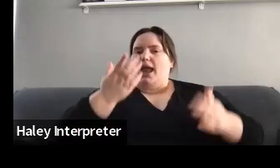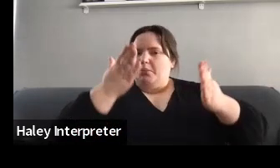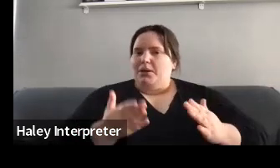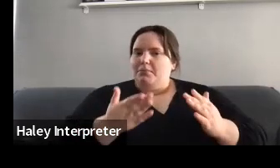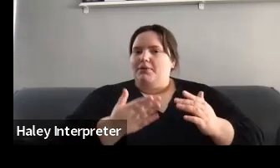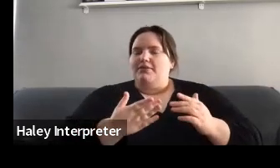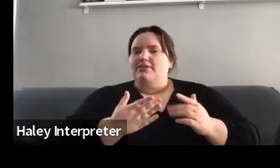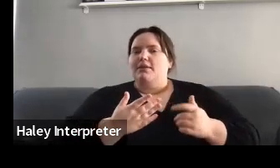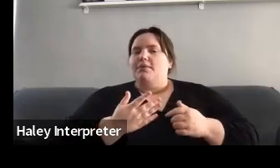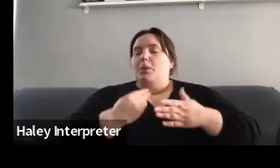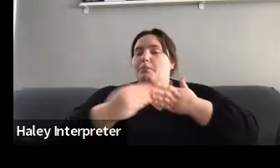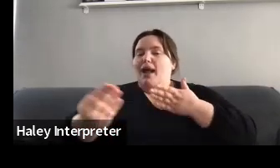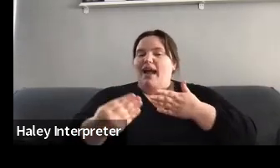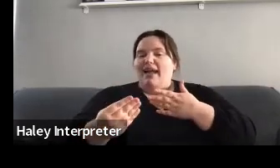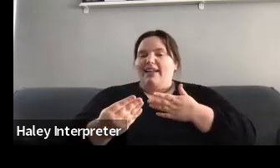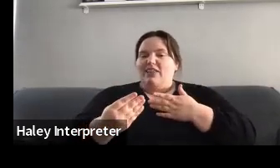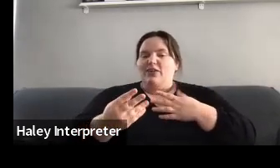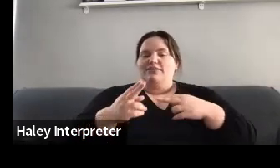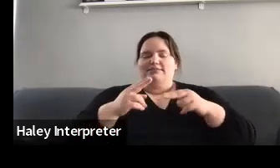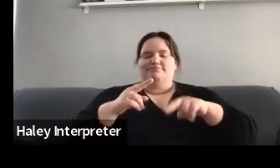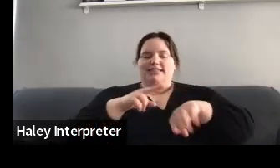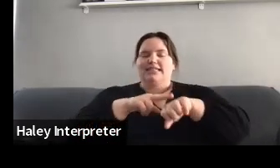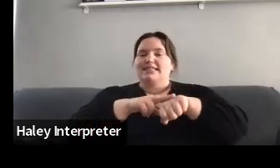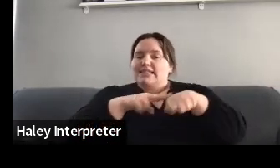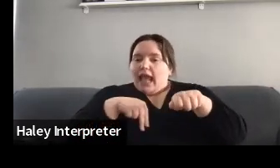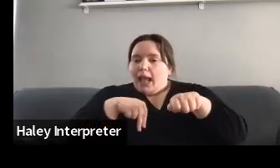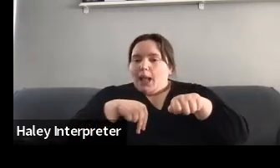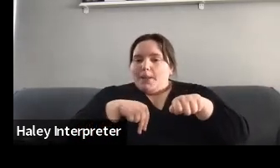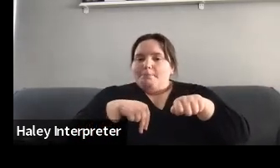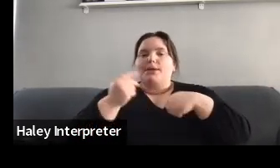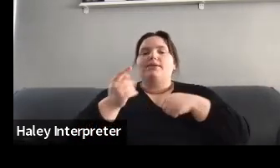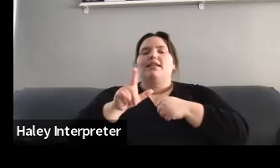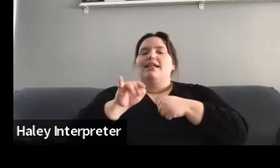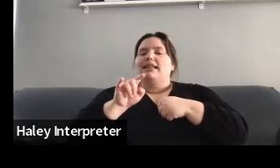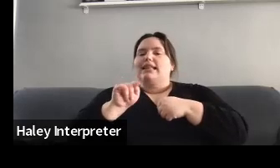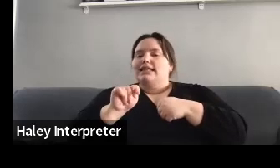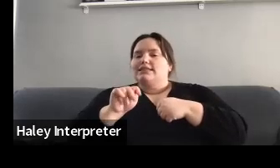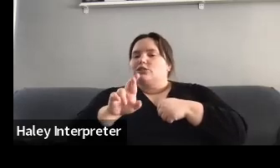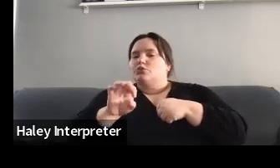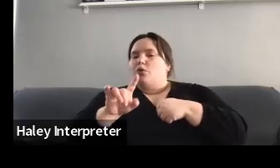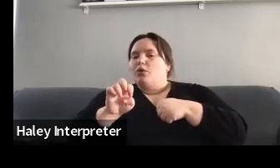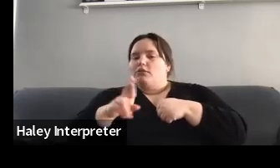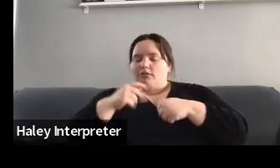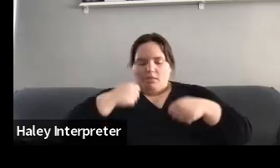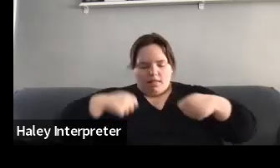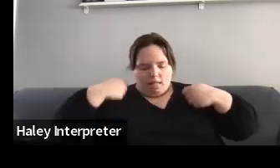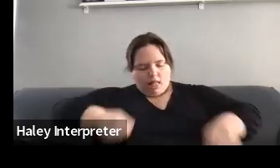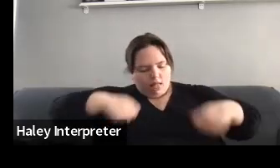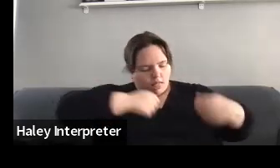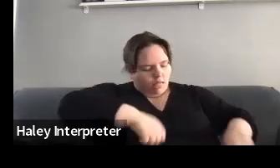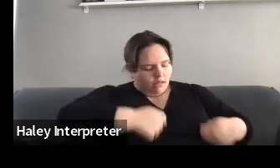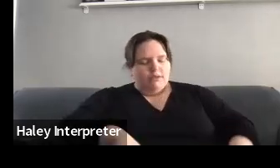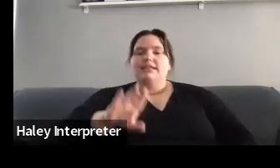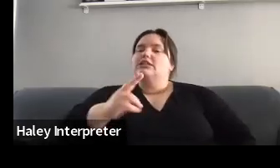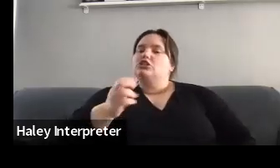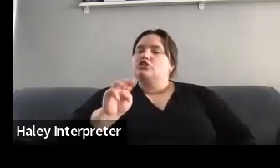those endless rolls of tape and lint rollers to get fur off. What I really like about this is that the Chom Chom doesn't